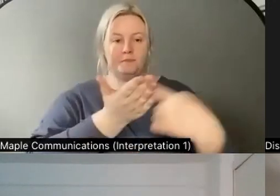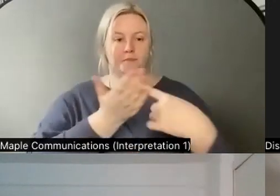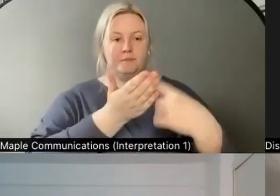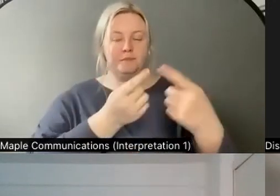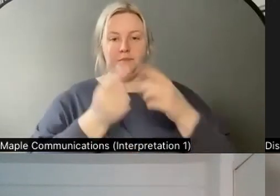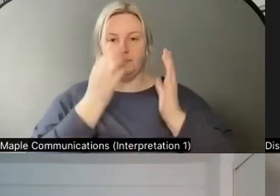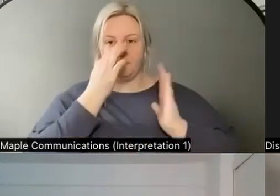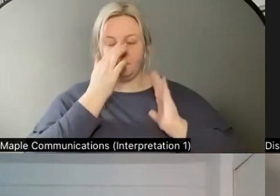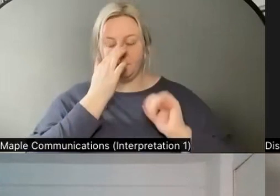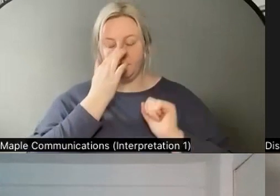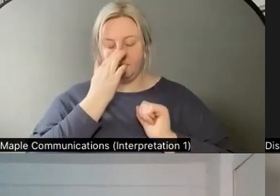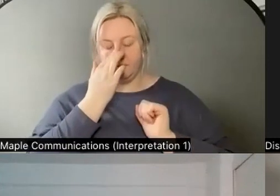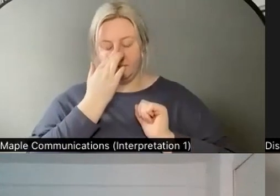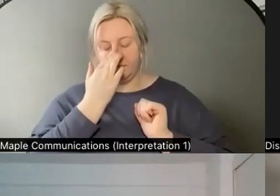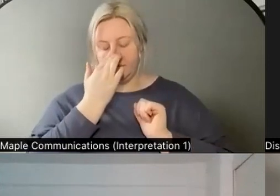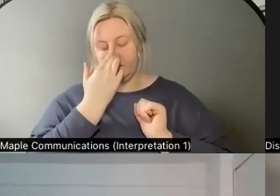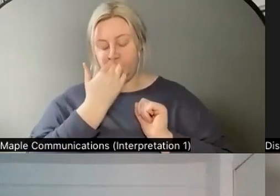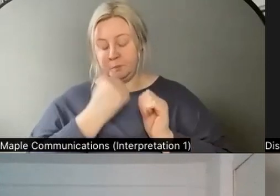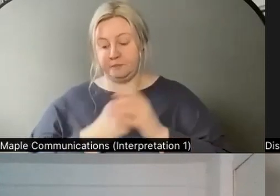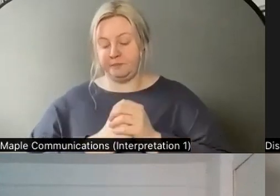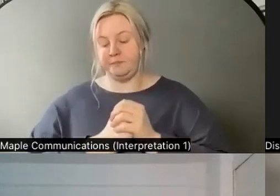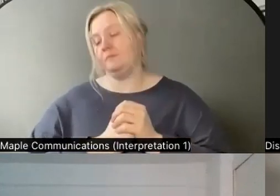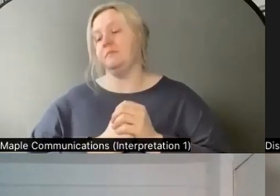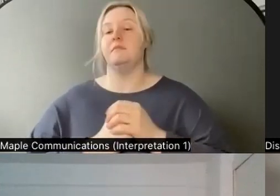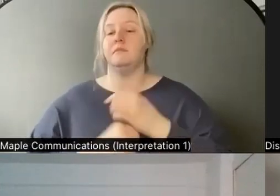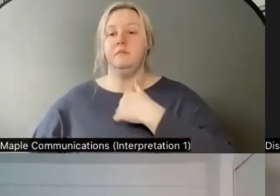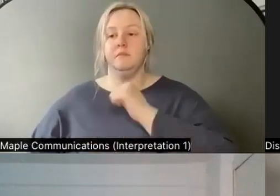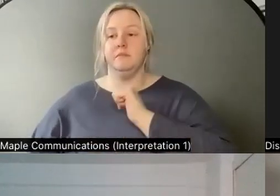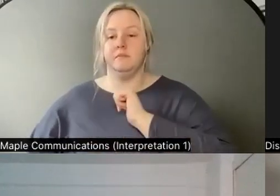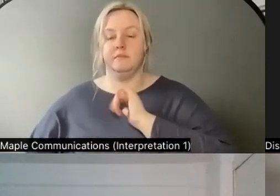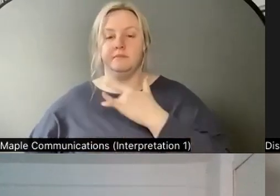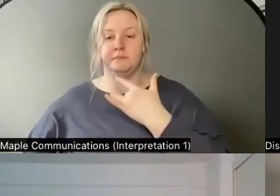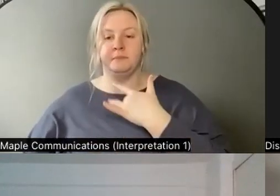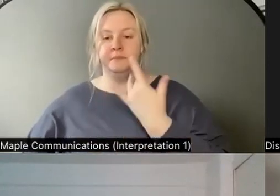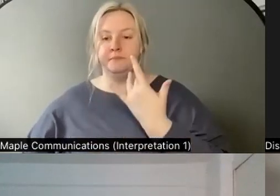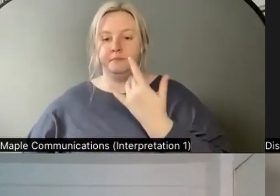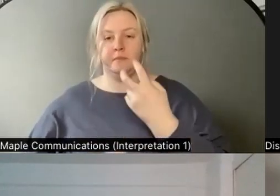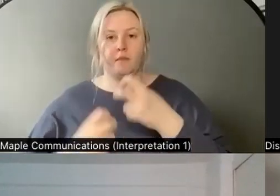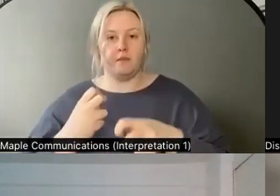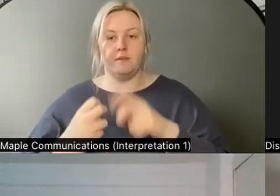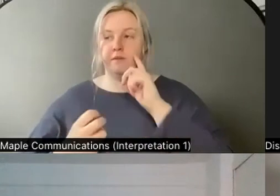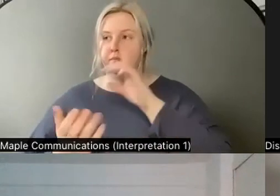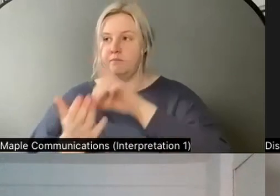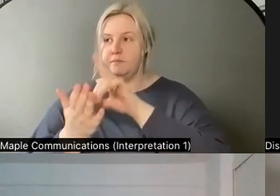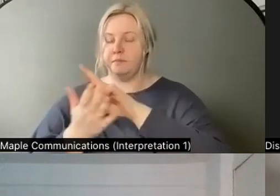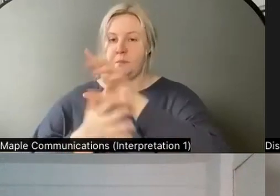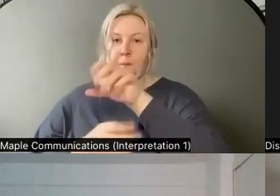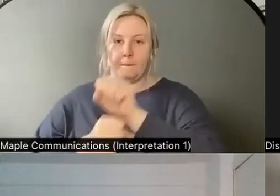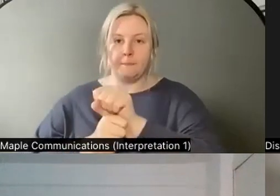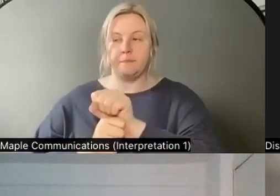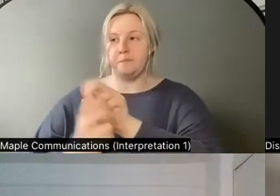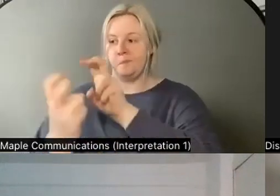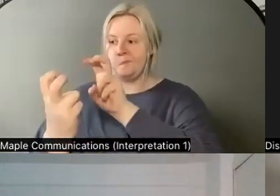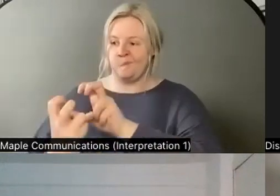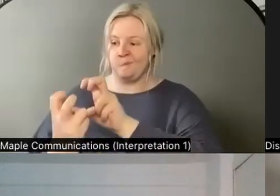I have found it a little bit hard to sit in these doctor's appointments because